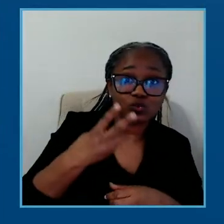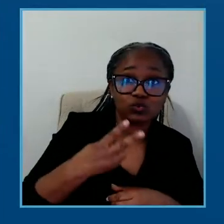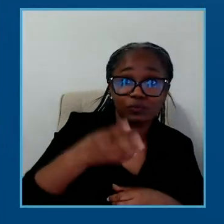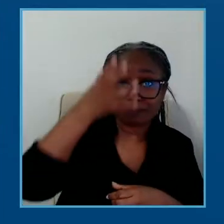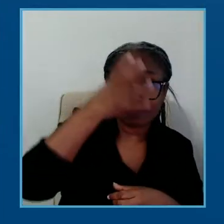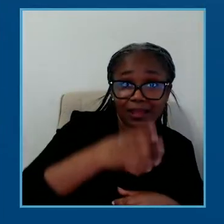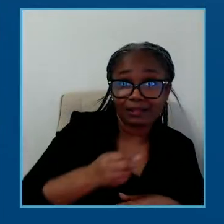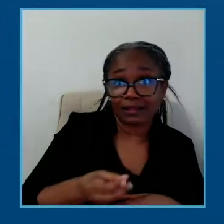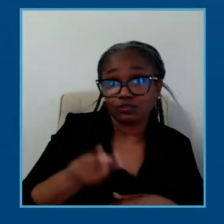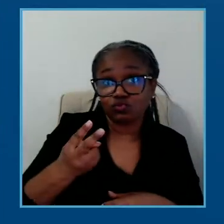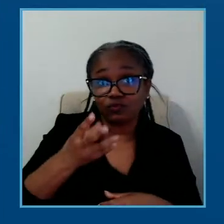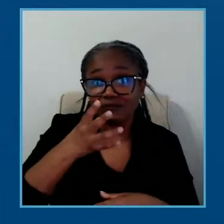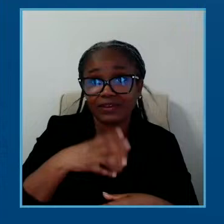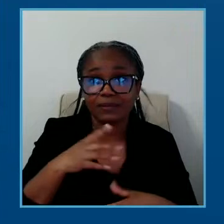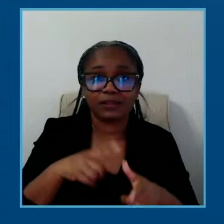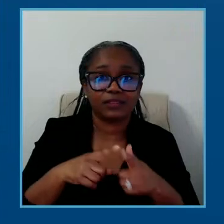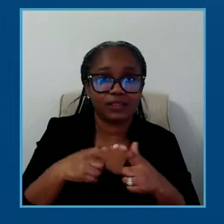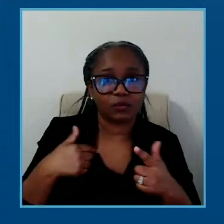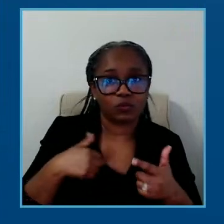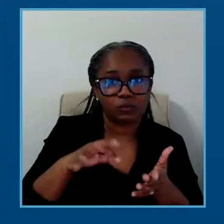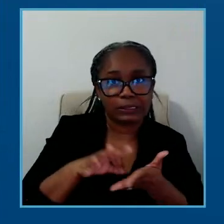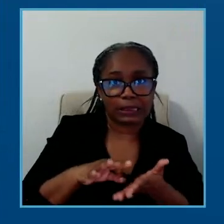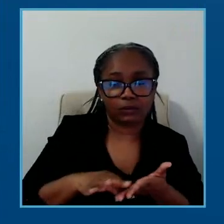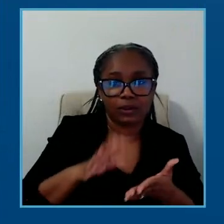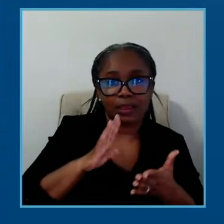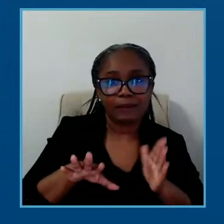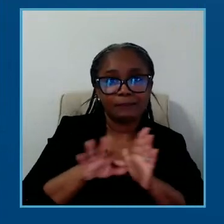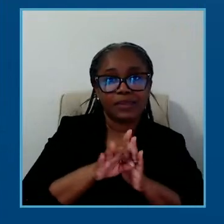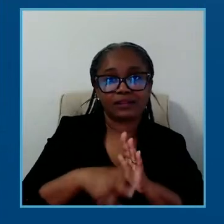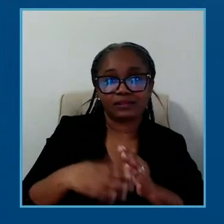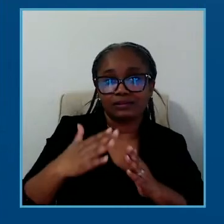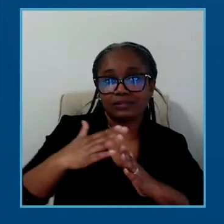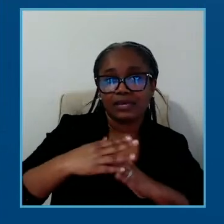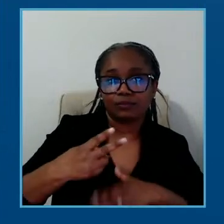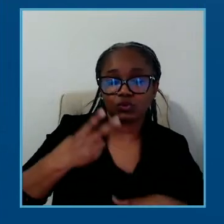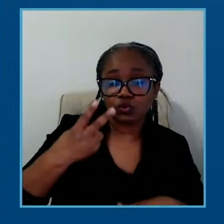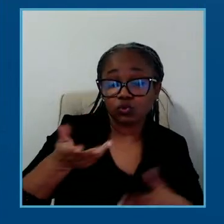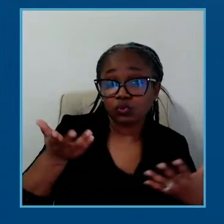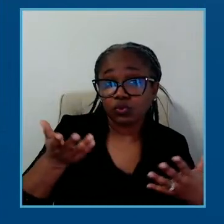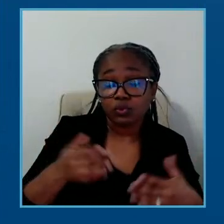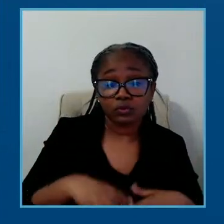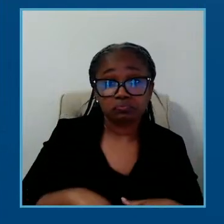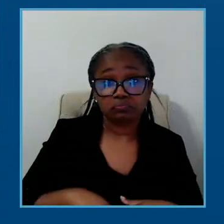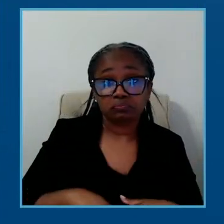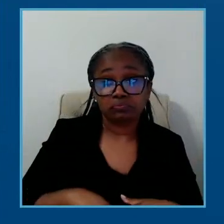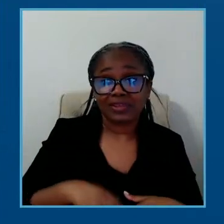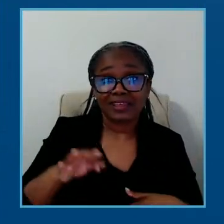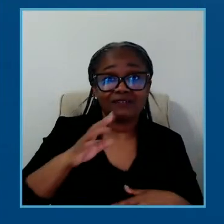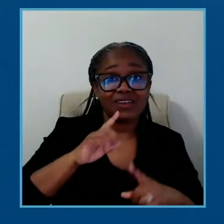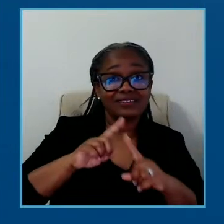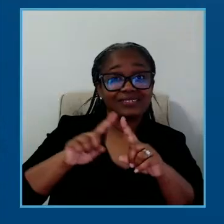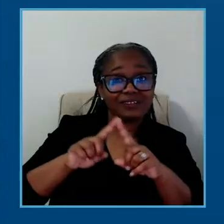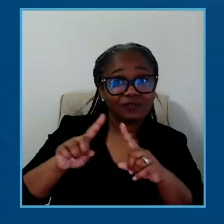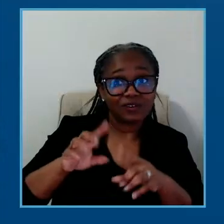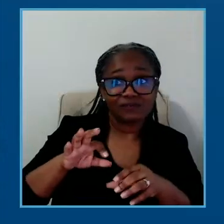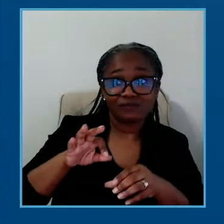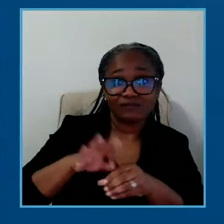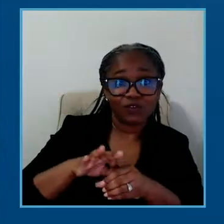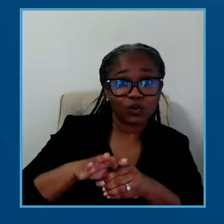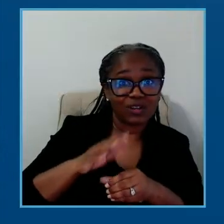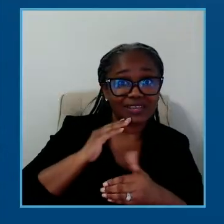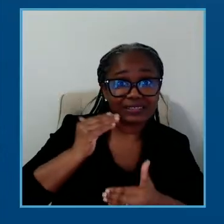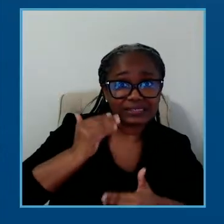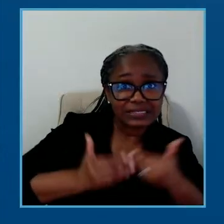two. If a different sequence of voting was being used, who would that have benefited? Would it have